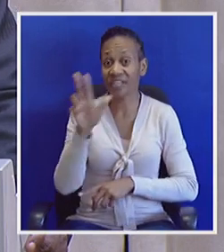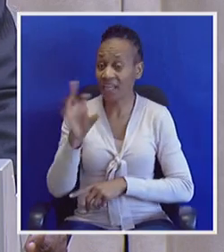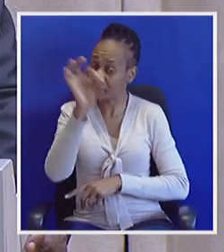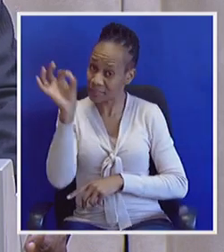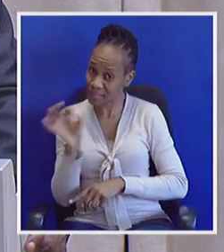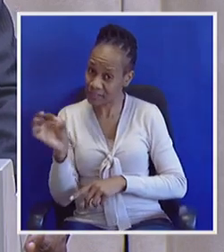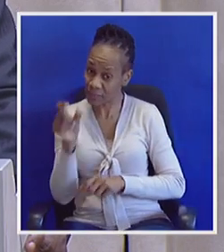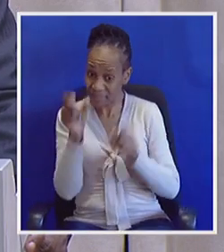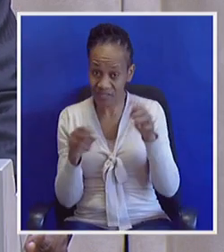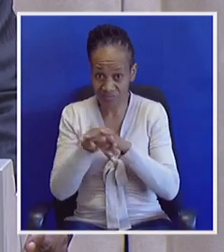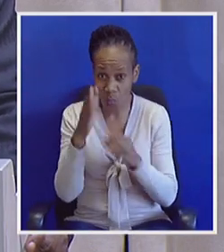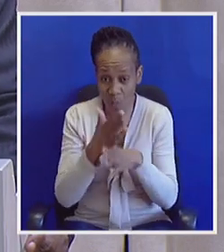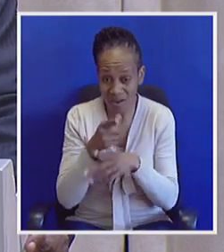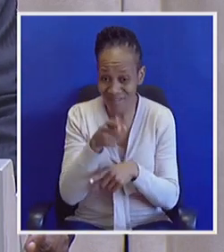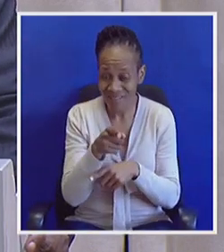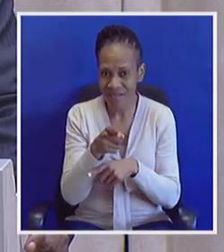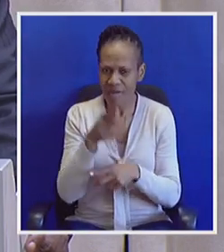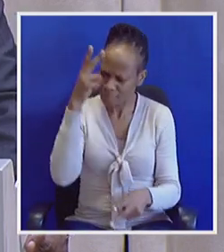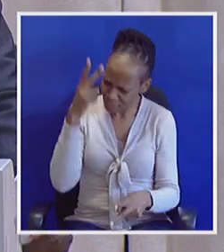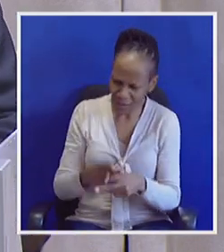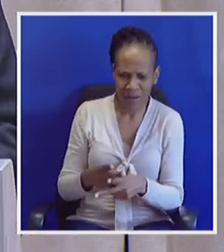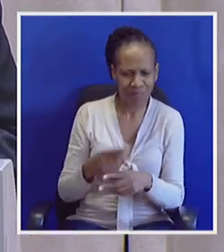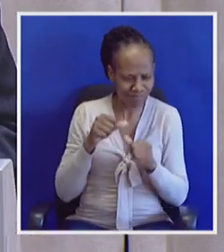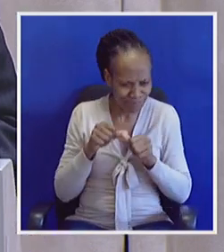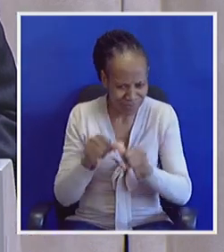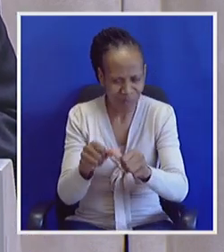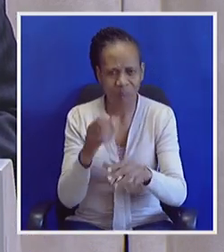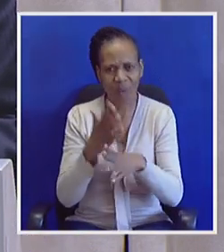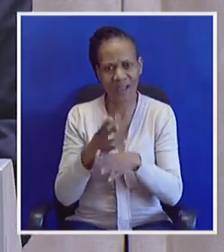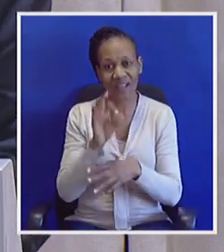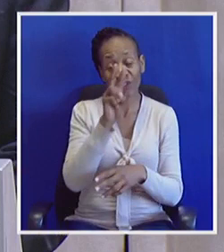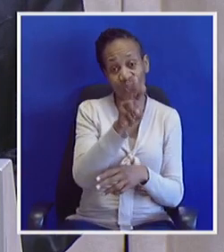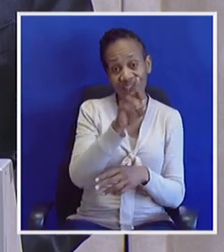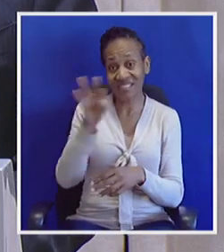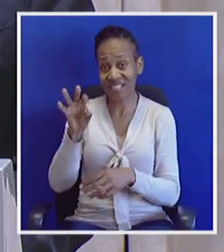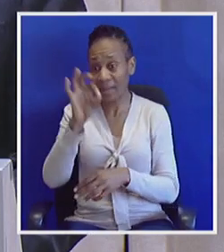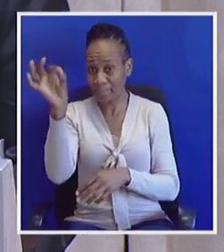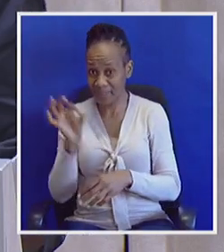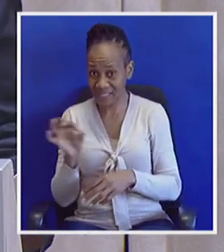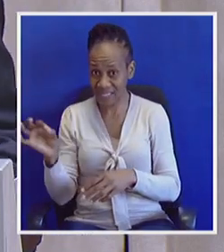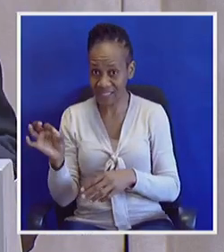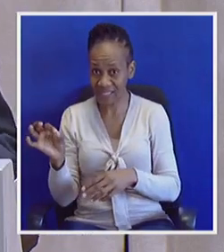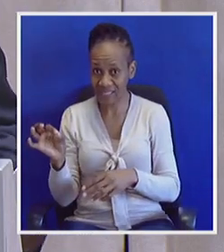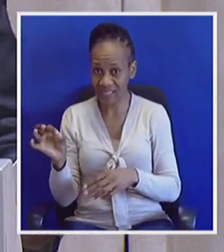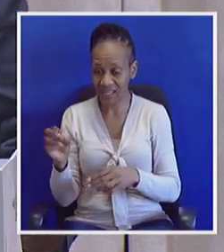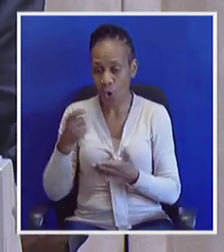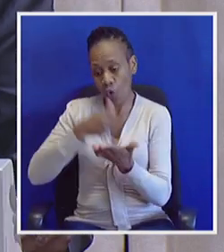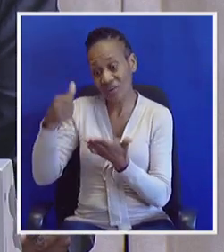58% of them find permanent employment, with 23% in less stable